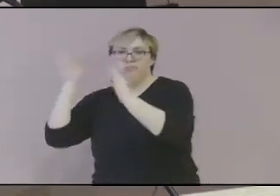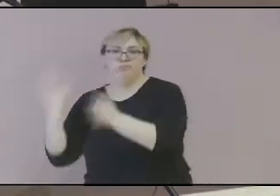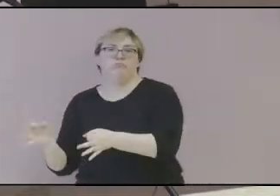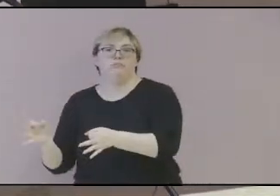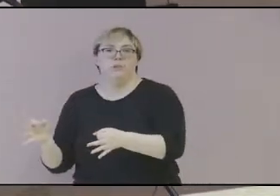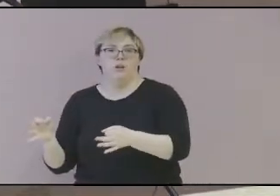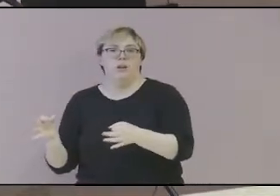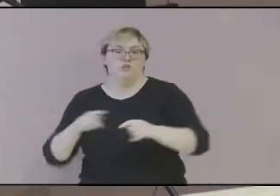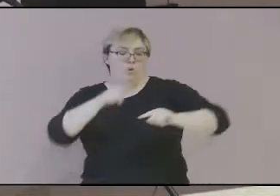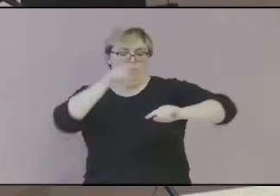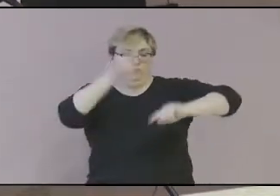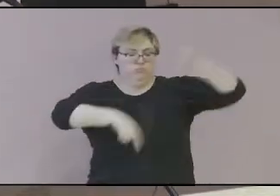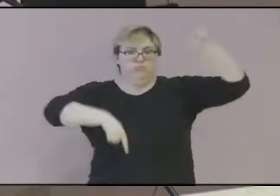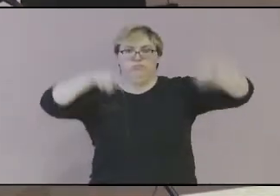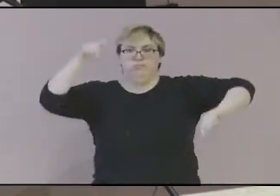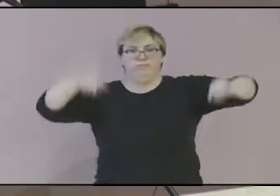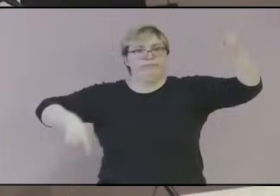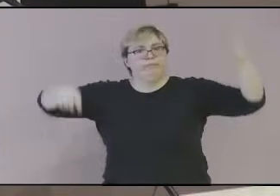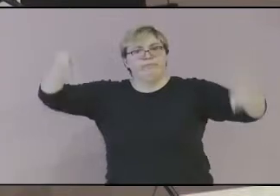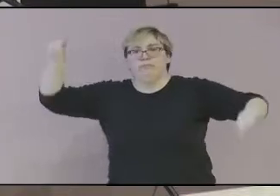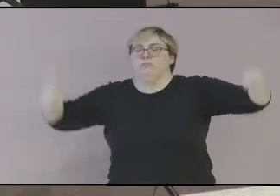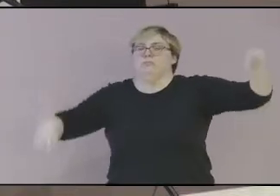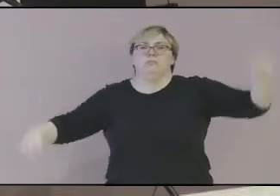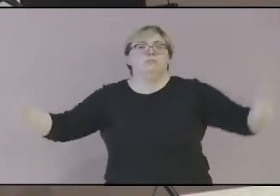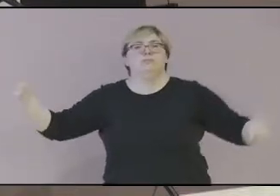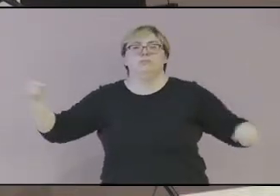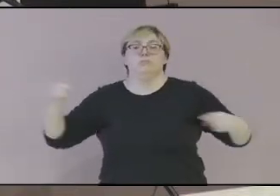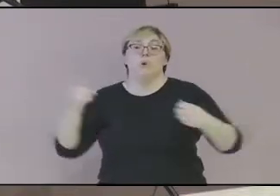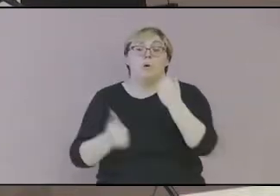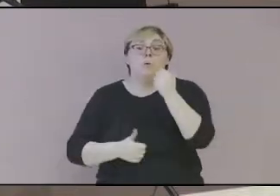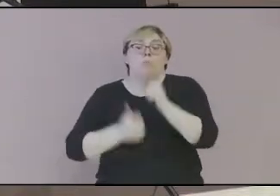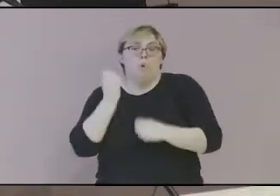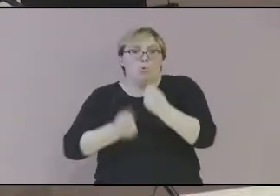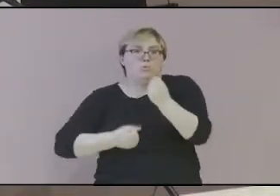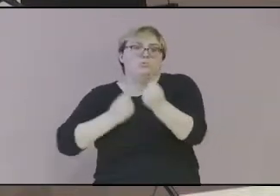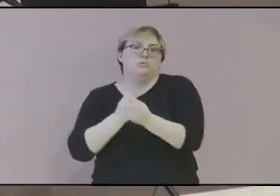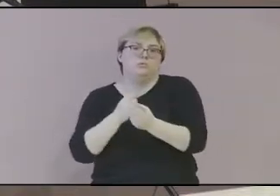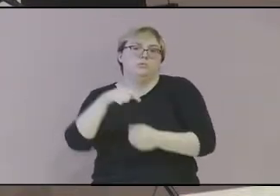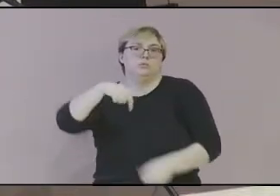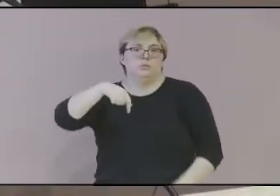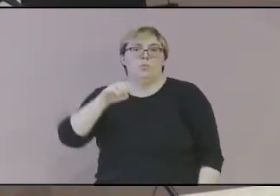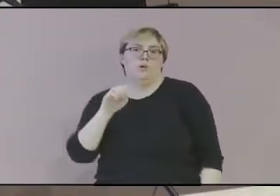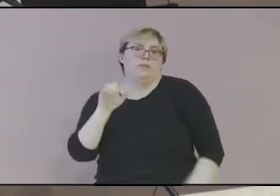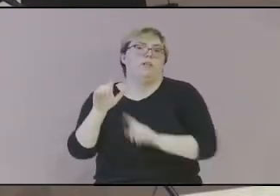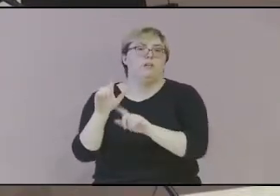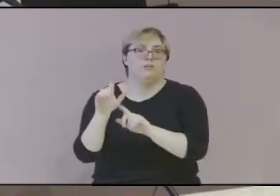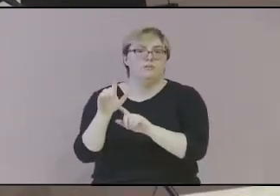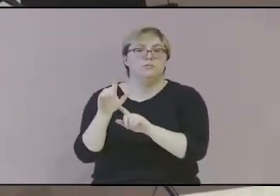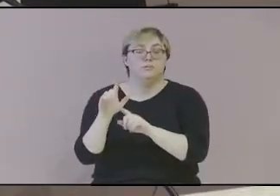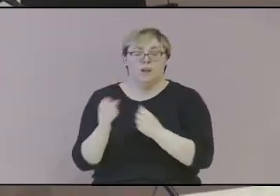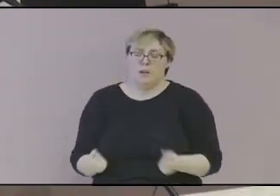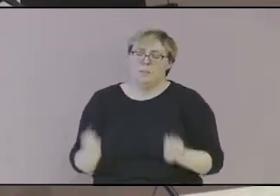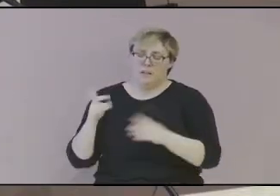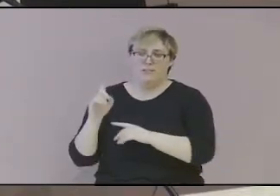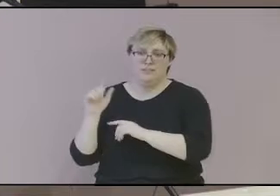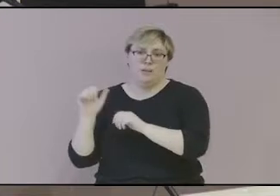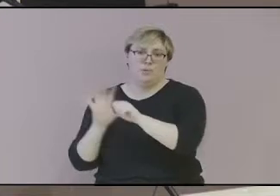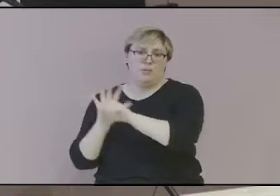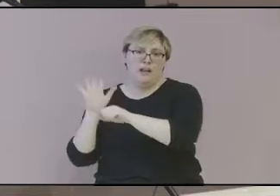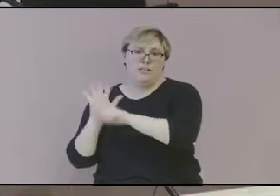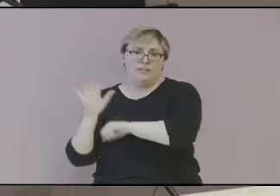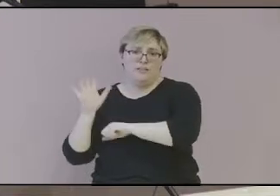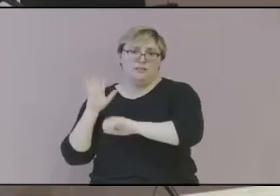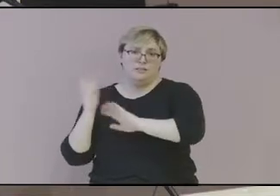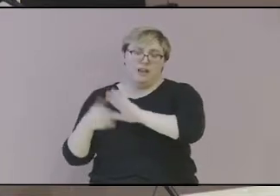life, which many disabled people have shown can be quite ableist. It's a subjective sense of someone's quality of life. Or some